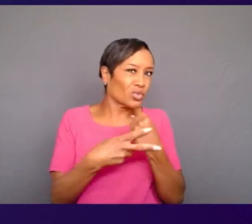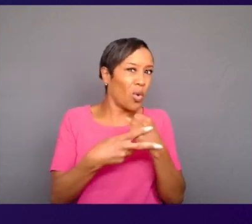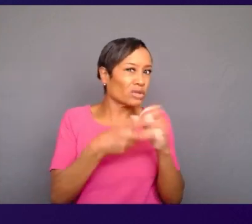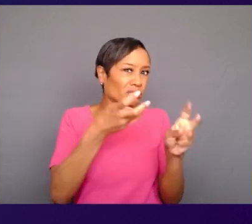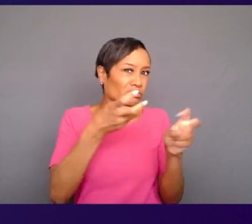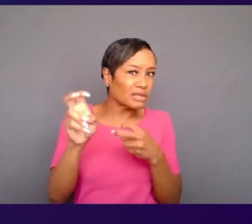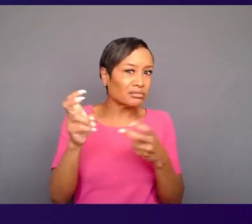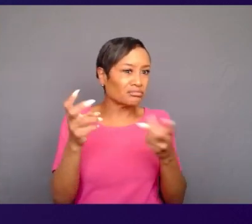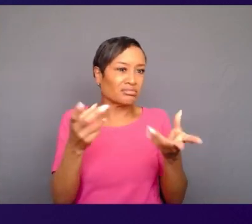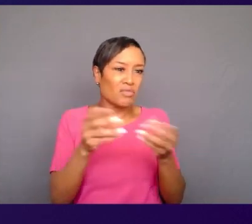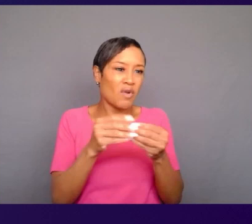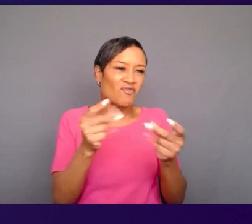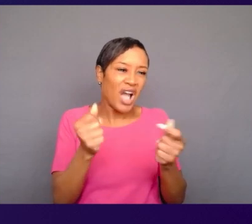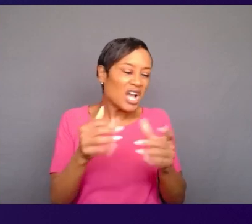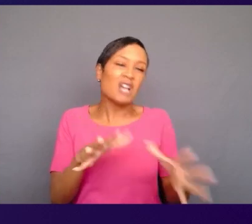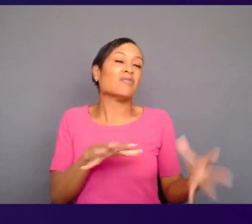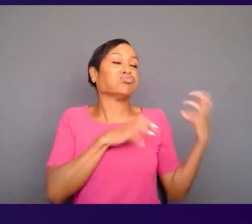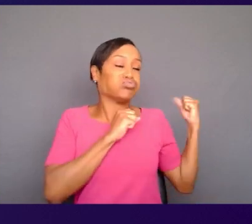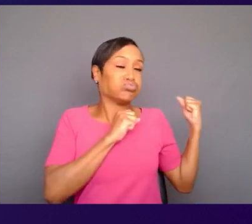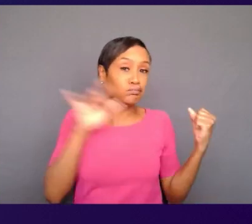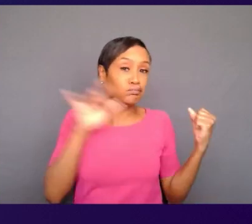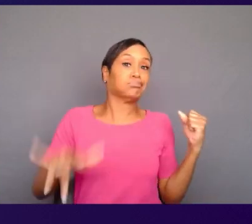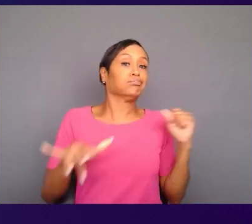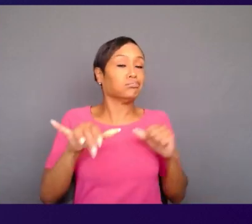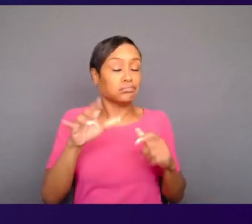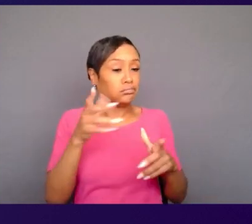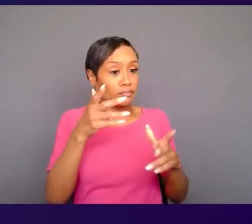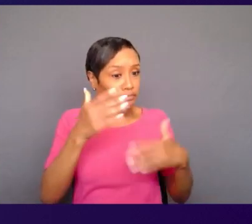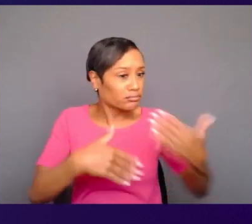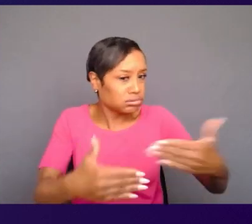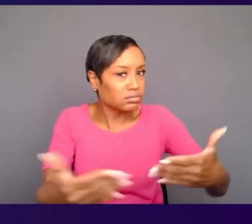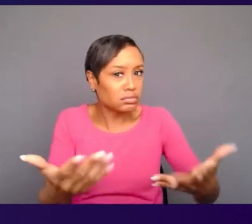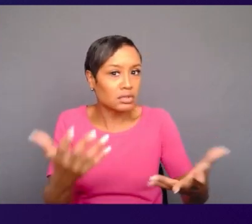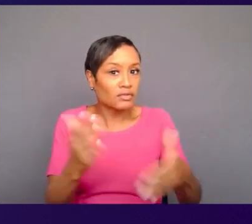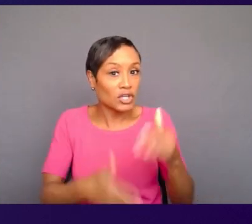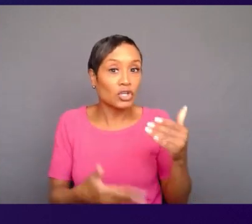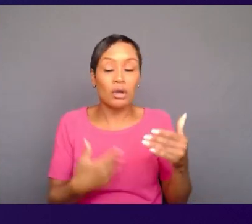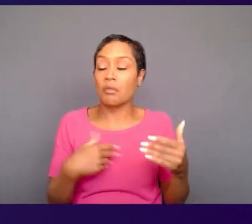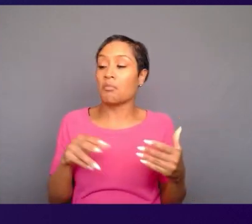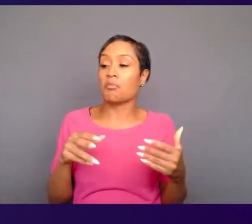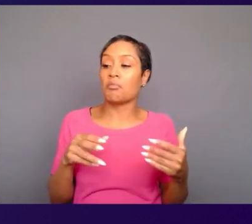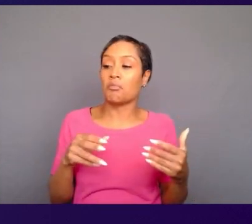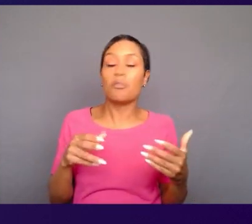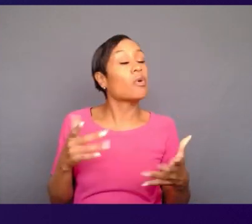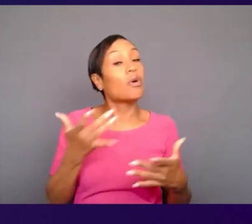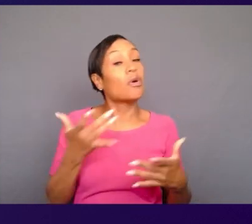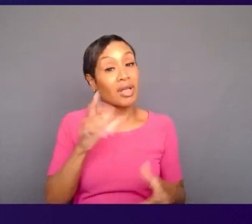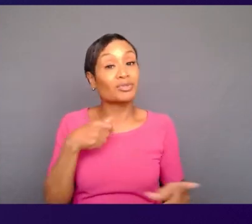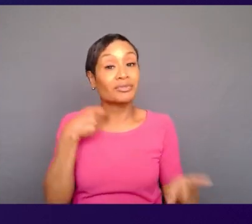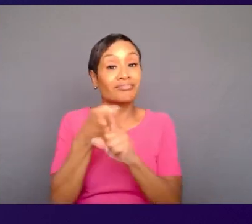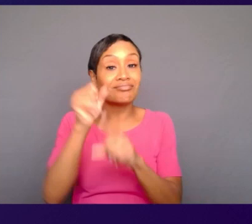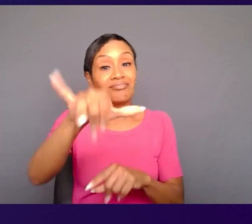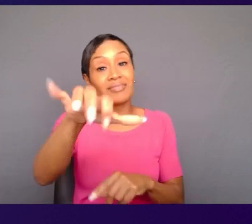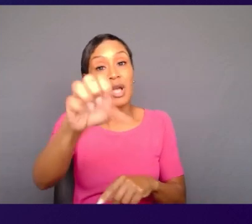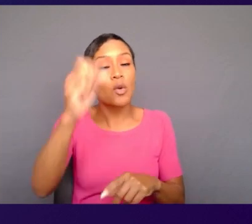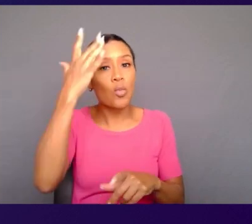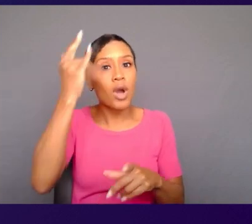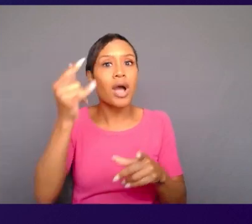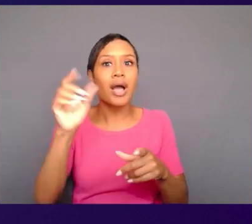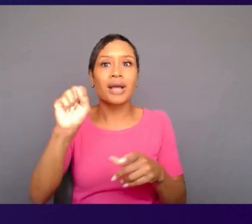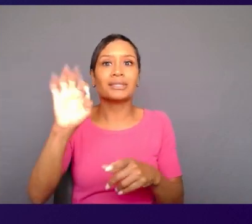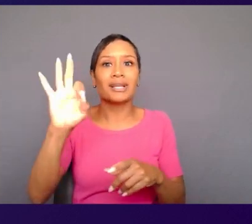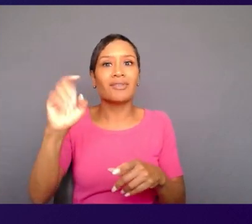we ramp it up and get this specific data set done? And so luckily we were able to do that because of the features that FSx